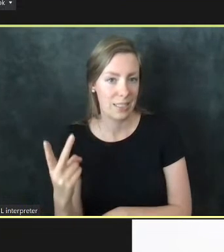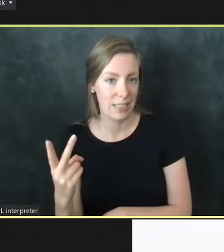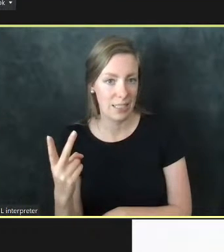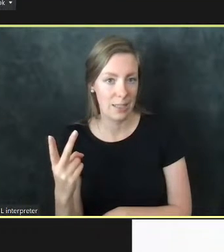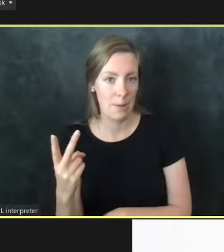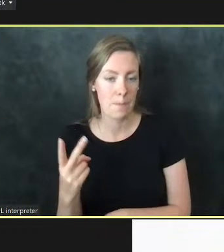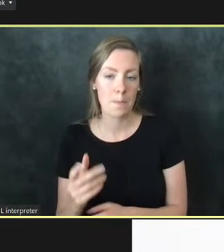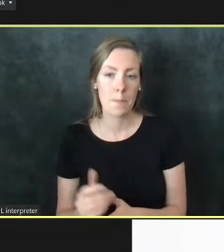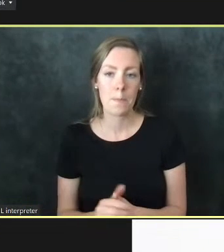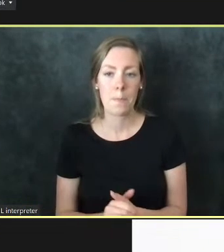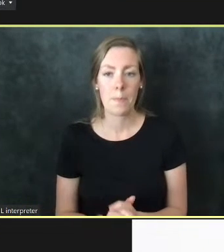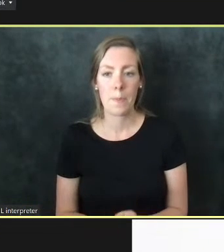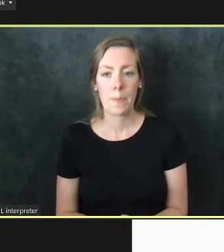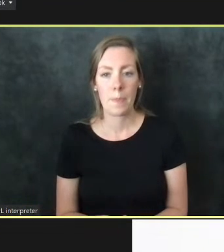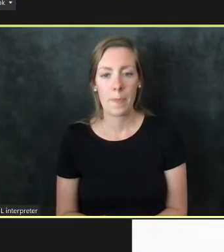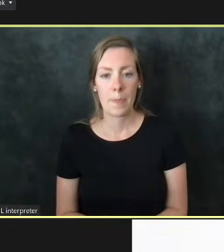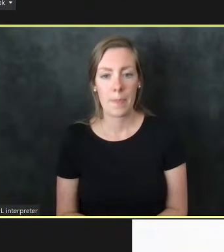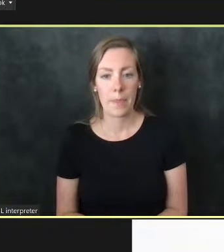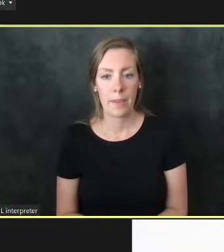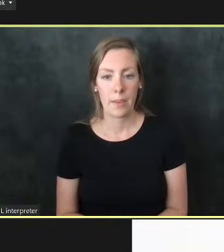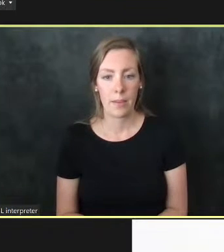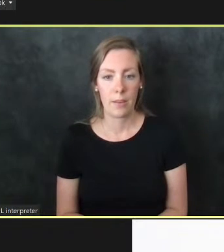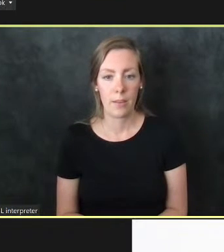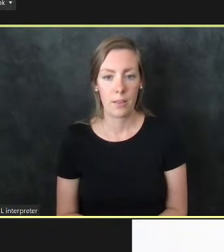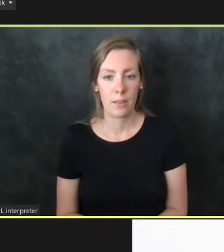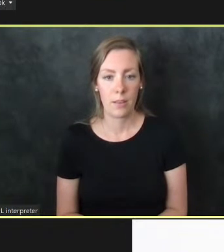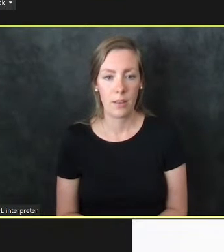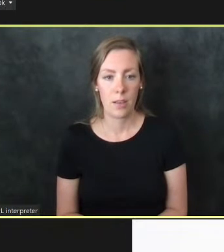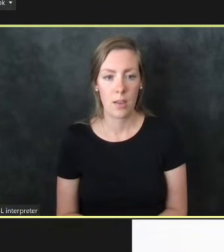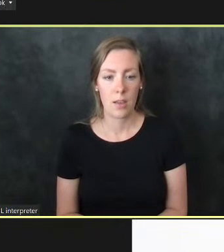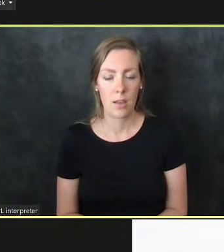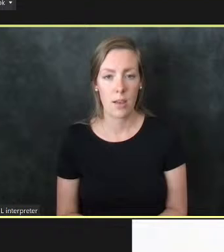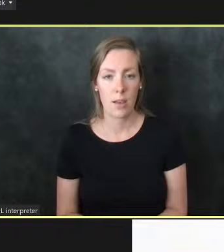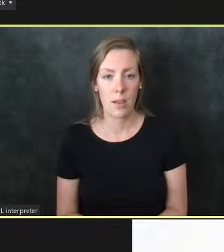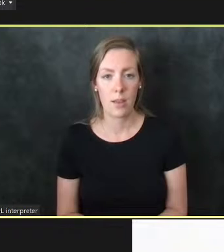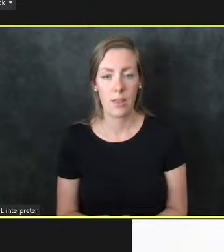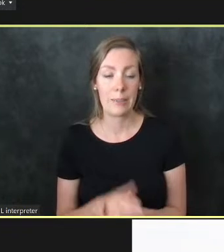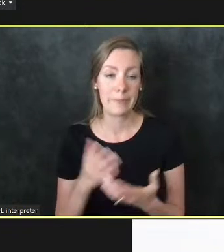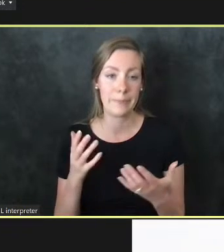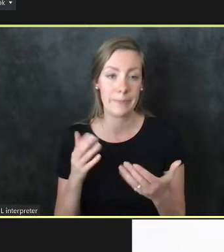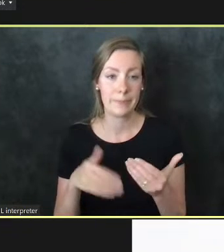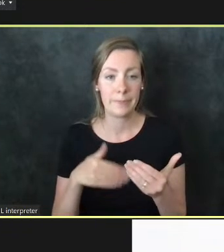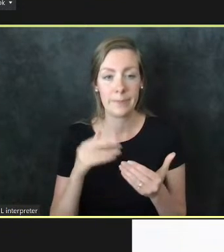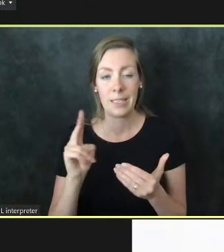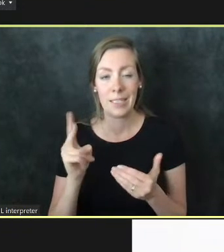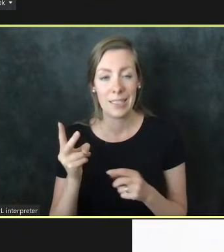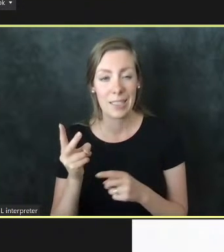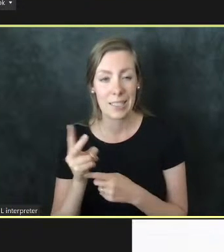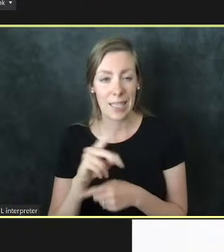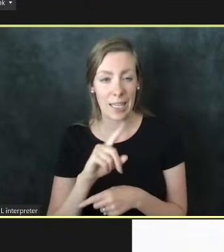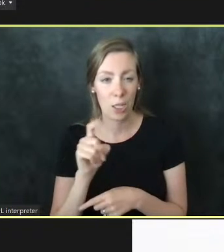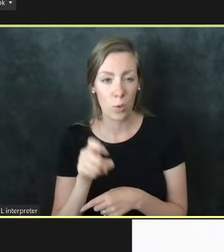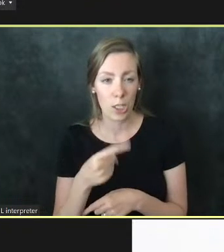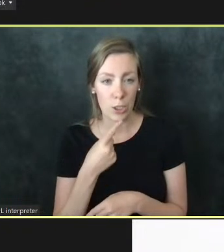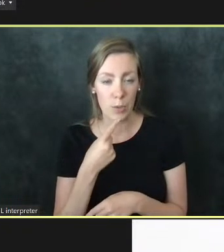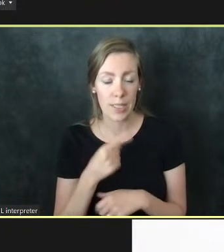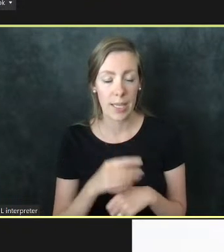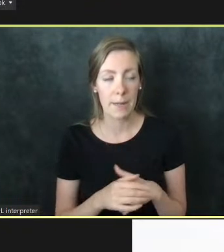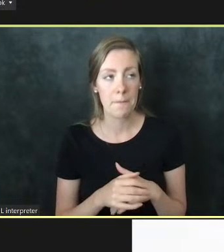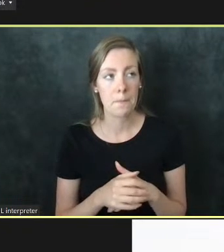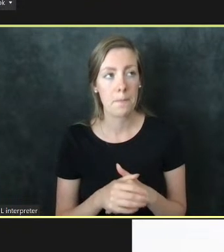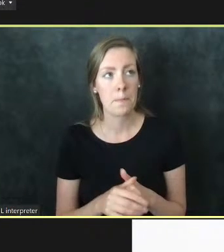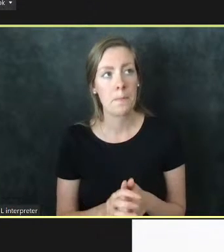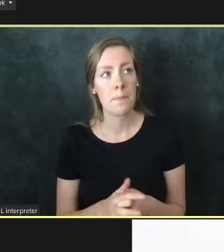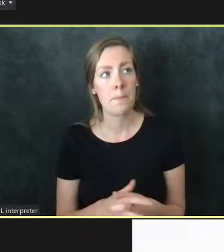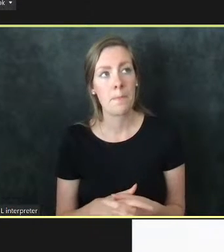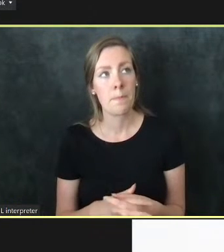van a saber cómo están. Que hayan visto. Which gets to Mary's second question on the